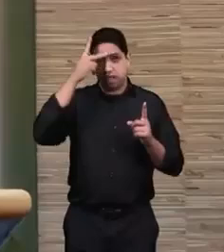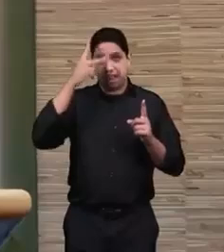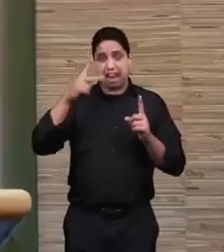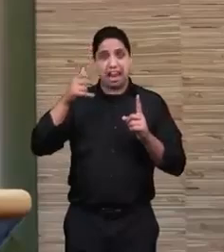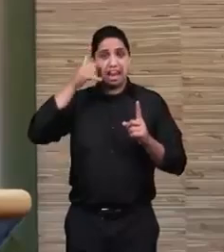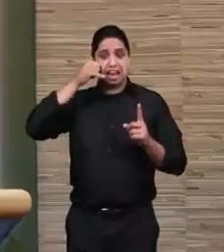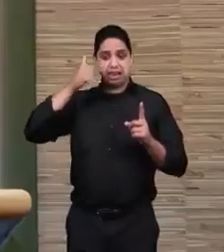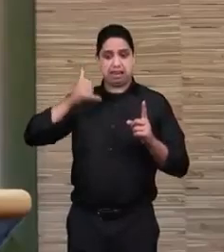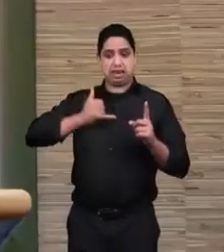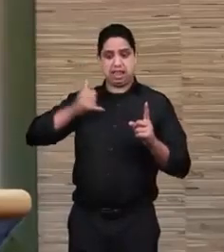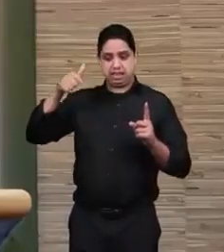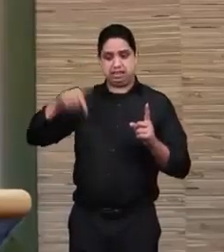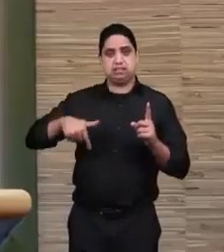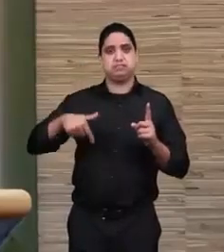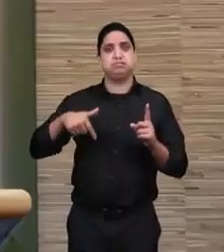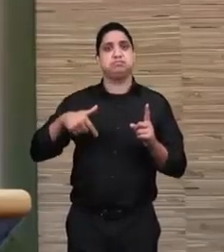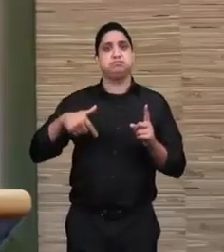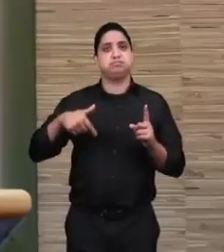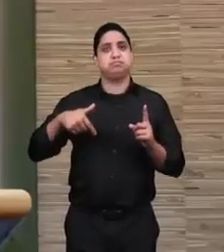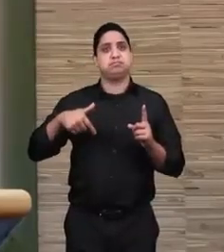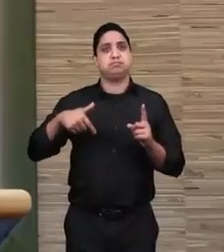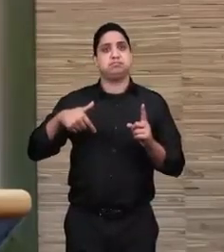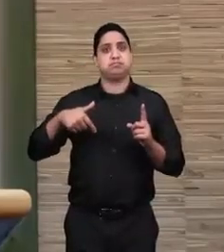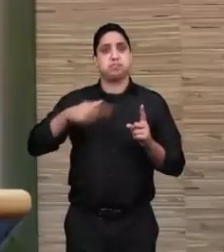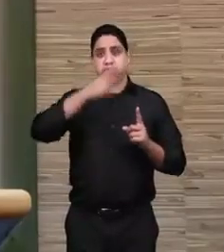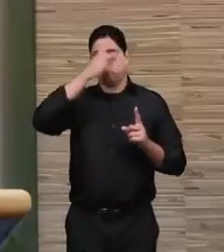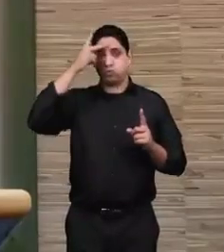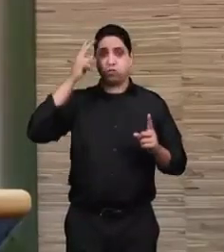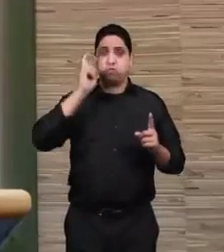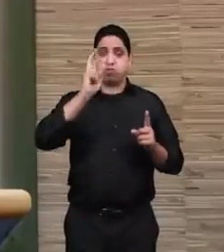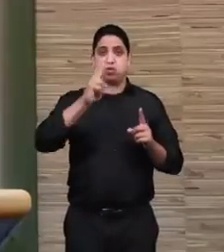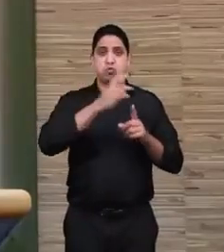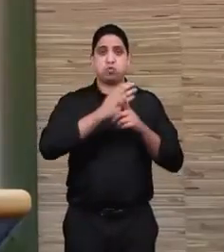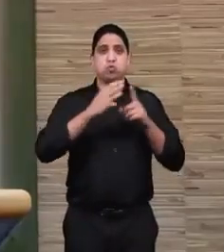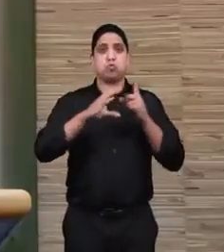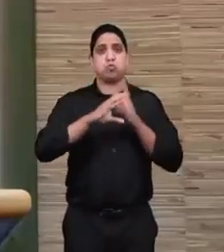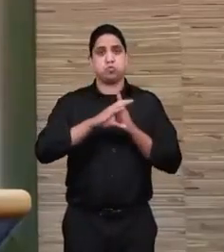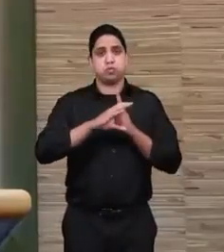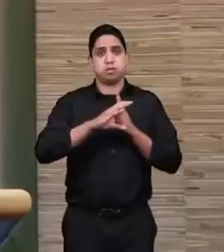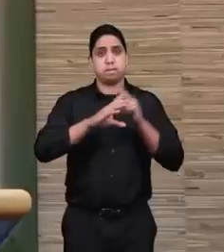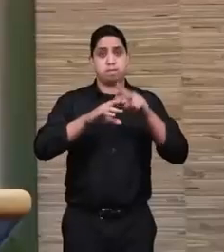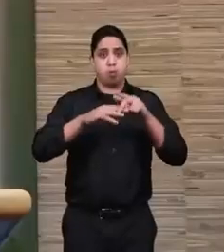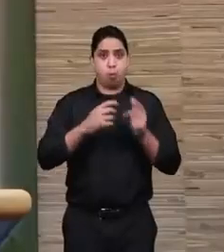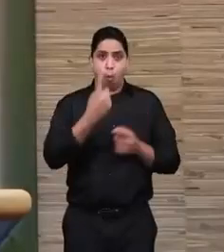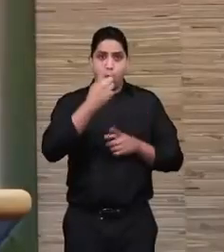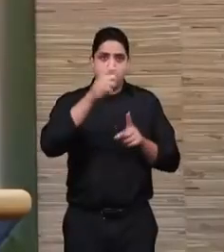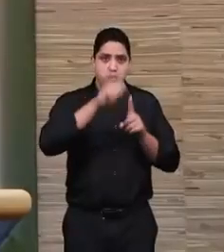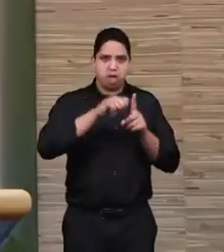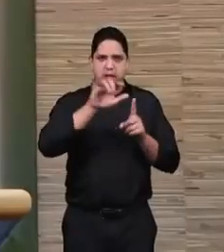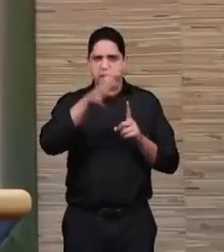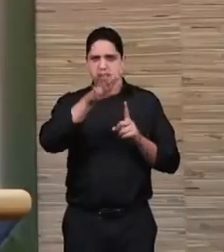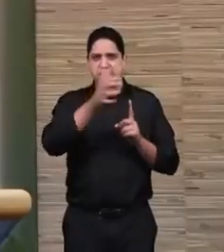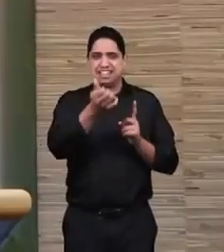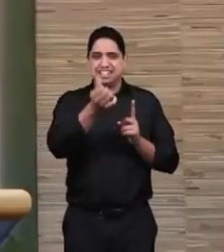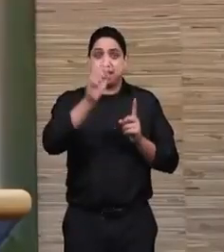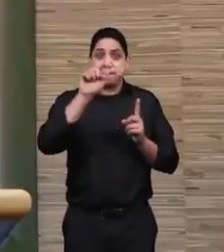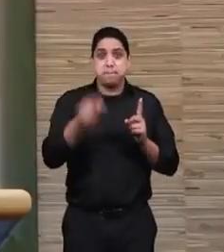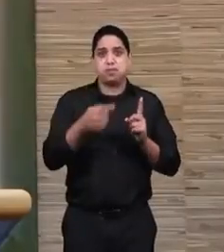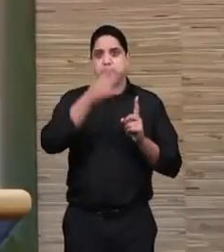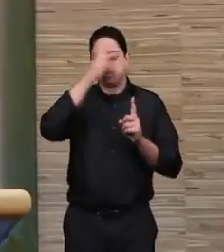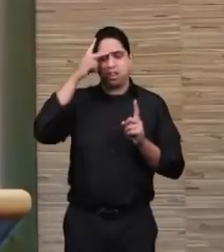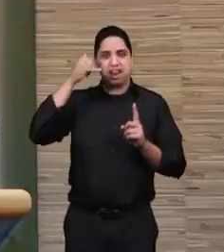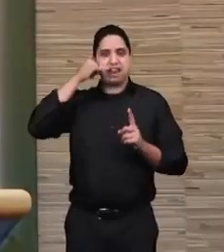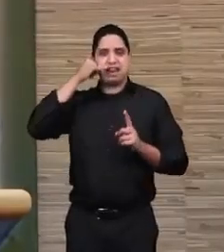receive from those who are watching our programs. More than 6,000 calls